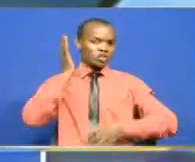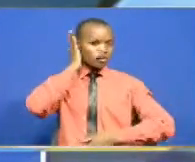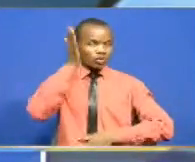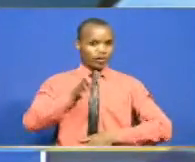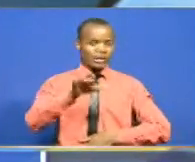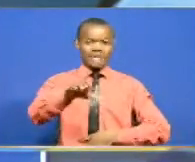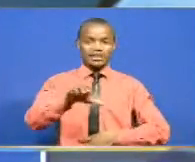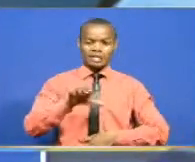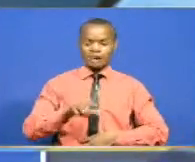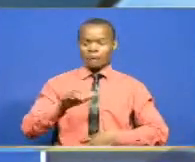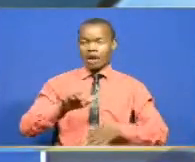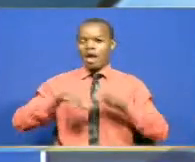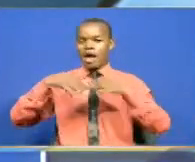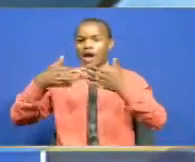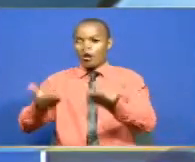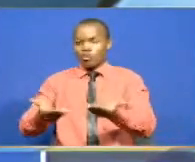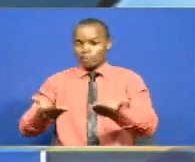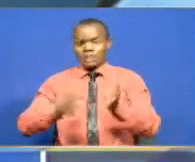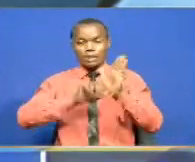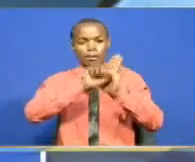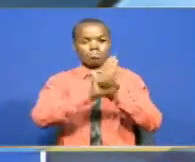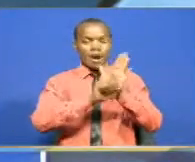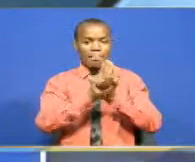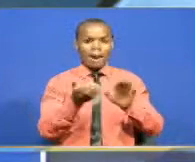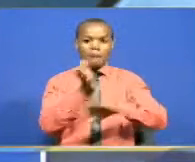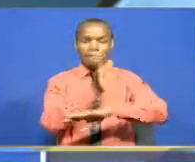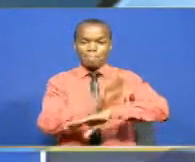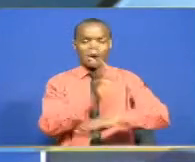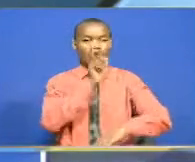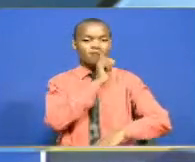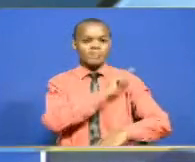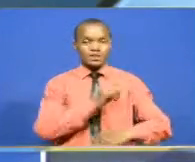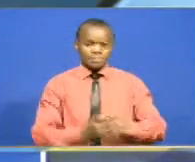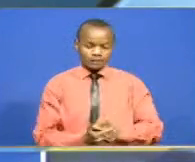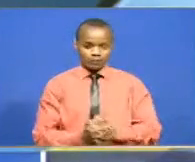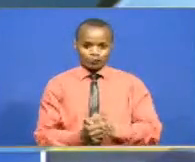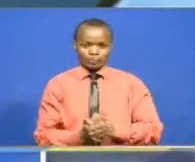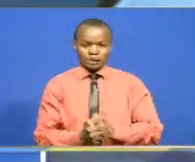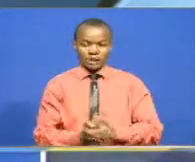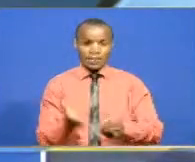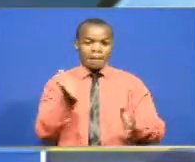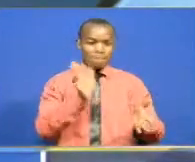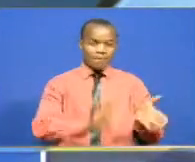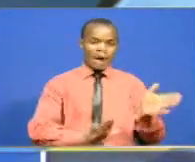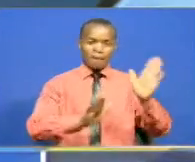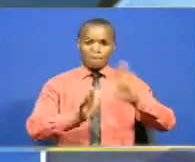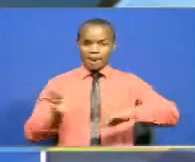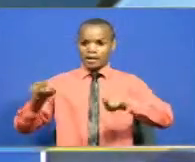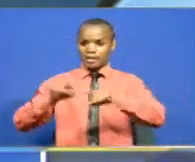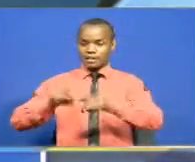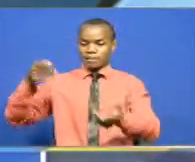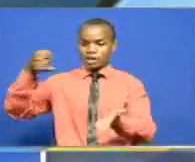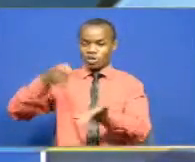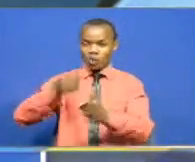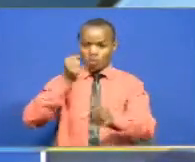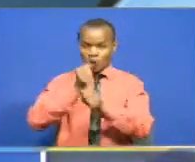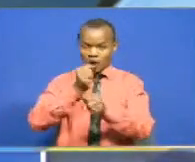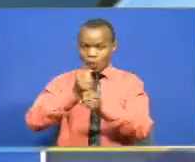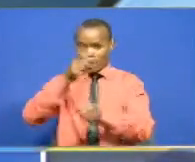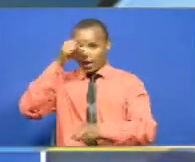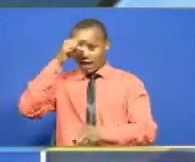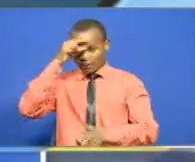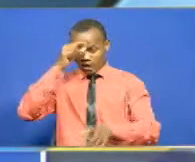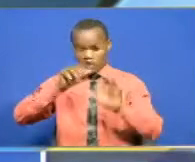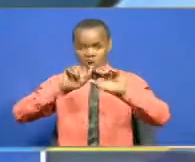the rehabilitation and modernization of the Nairobi commuter rail. The renovation is among efforts by the government to address